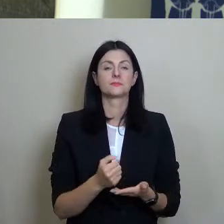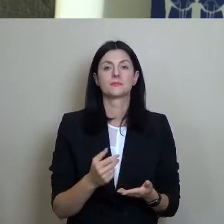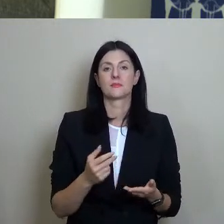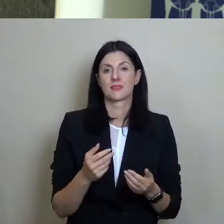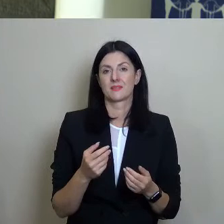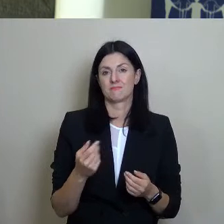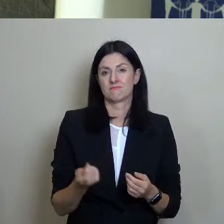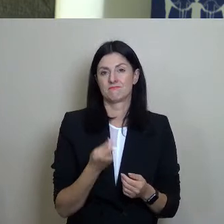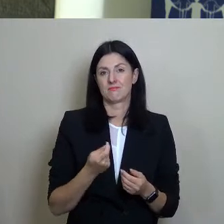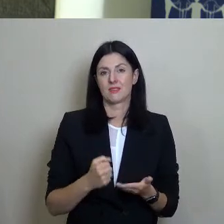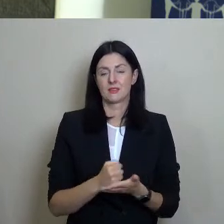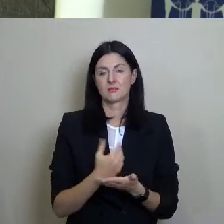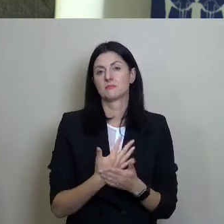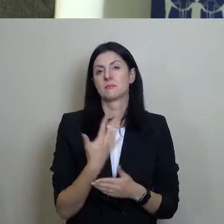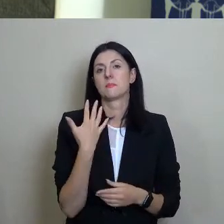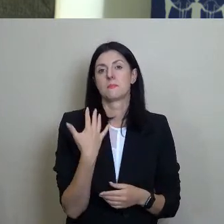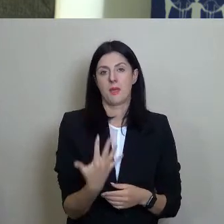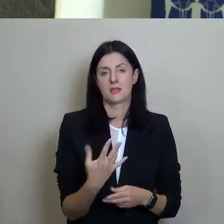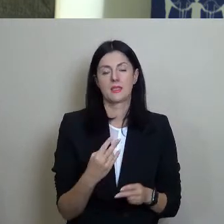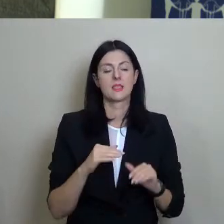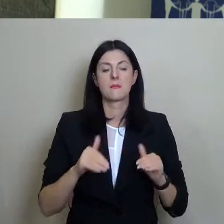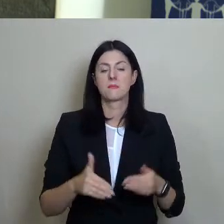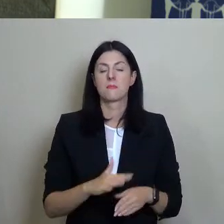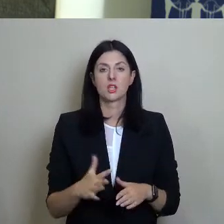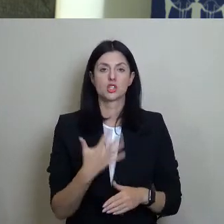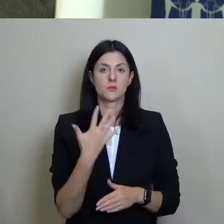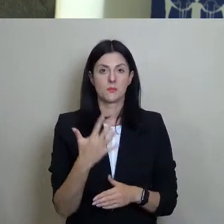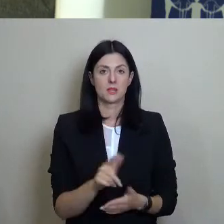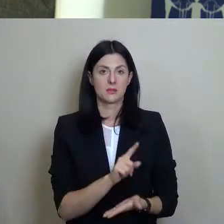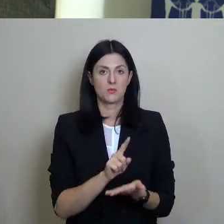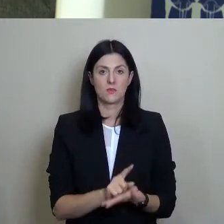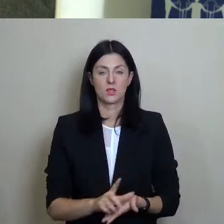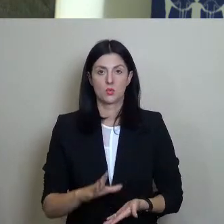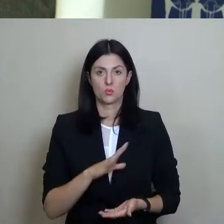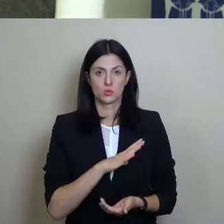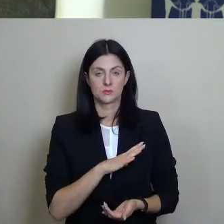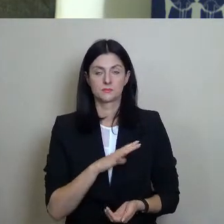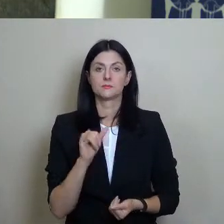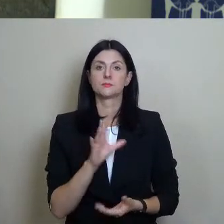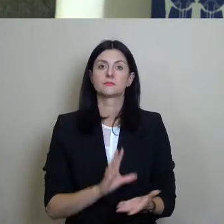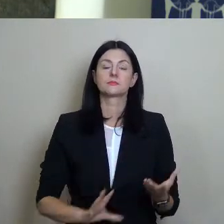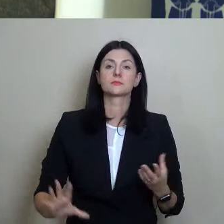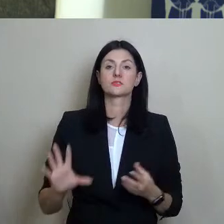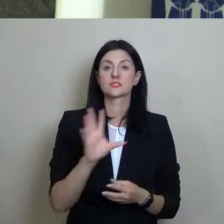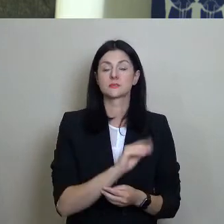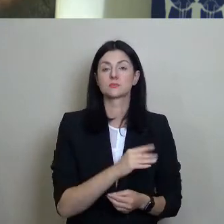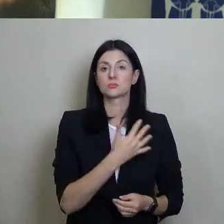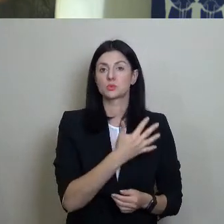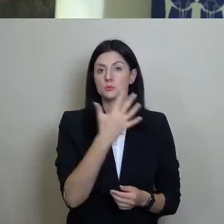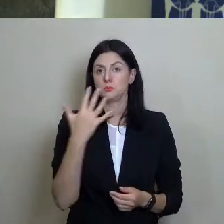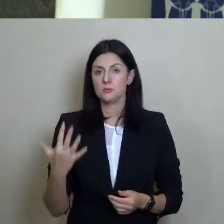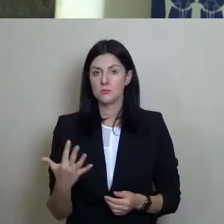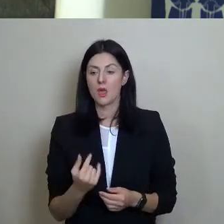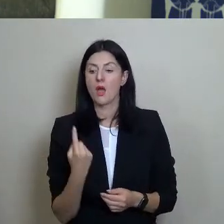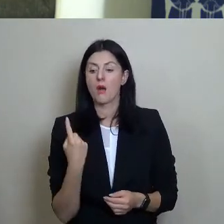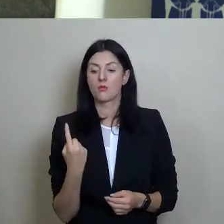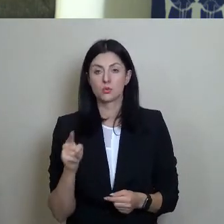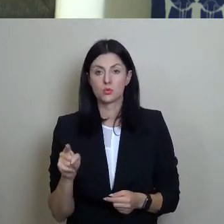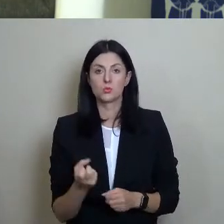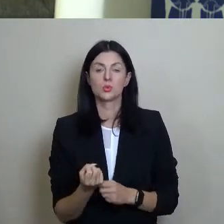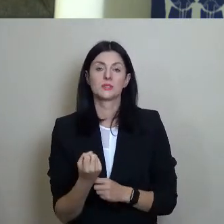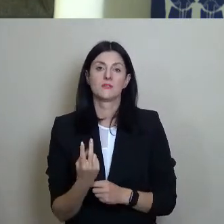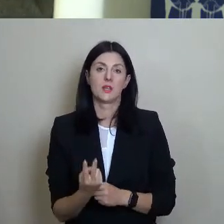of candidates, we are talking about territorial constituencies, 5, because that's the list number. All of them